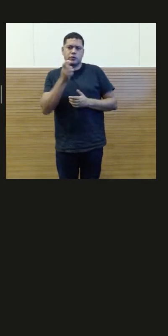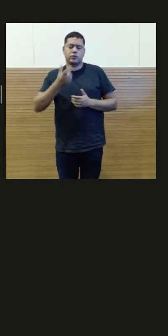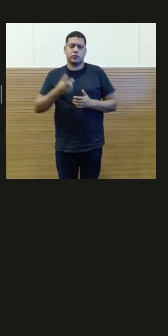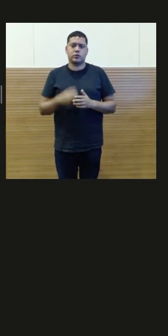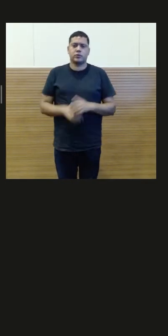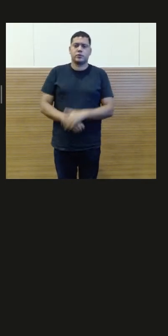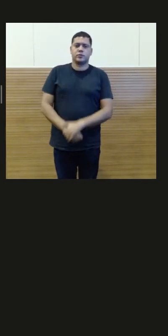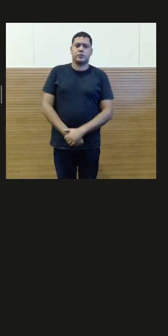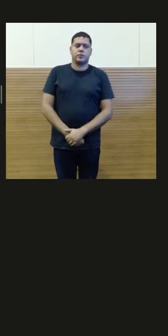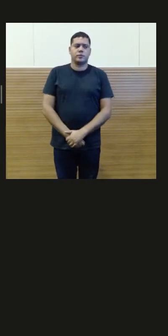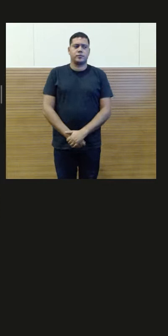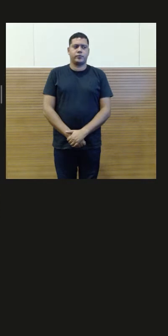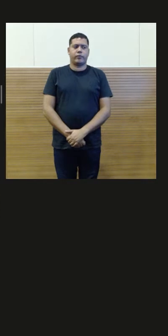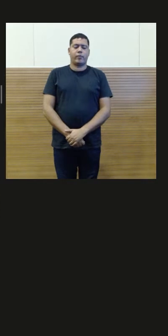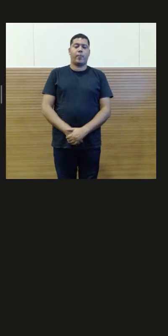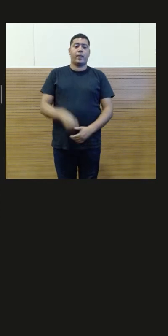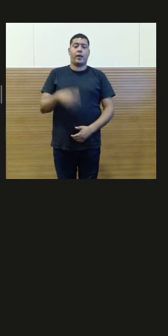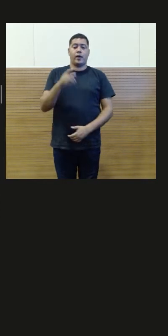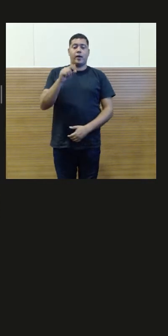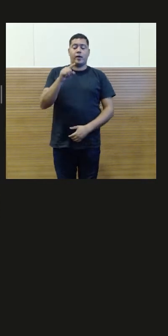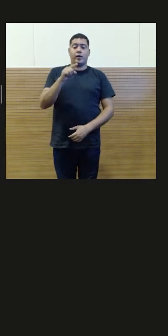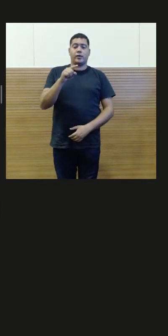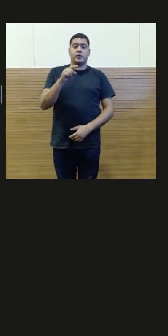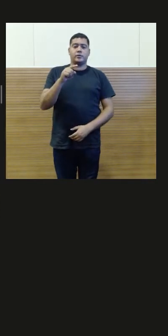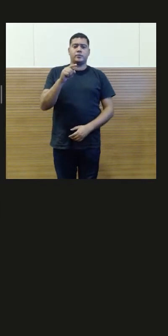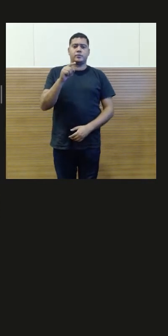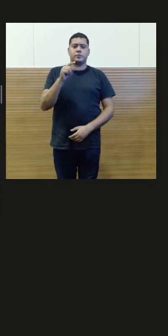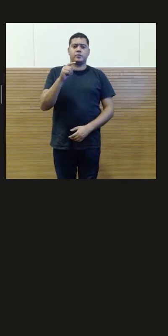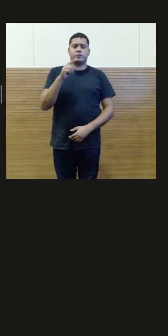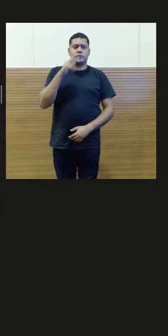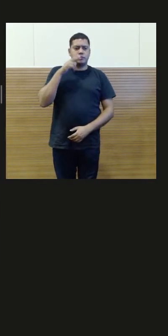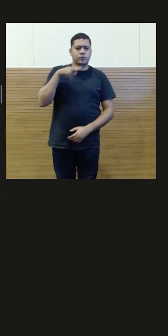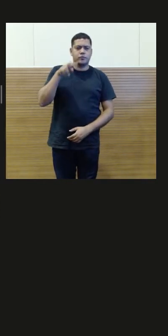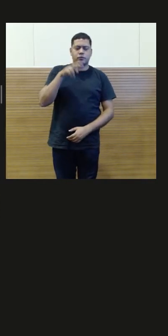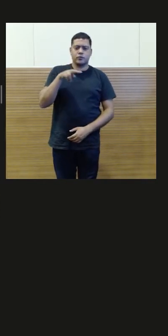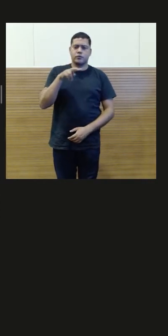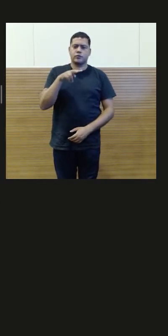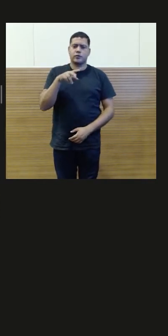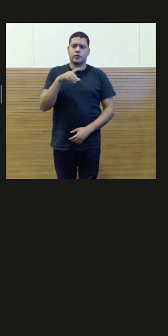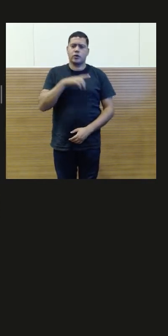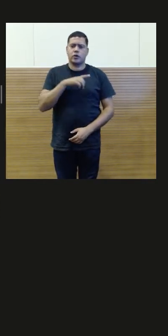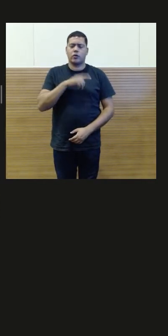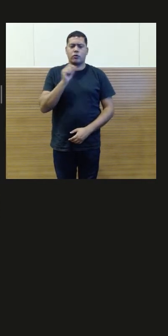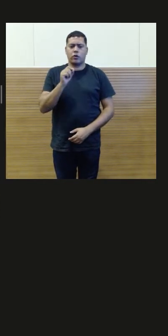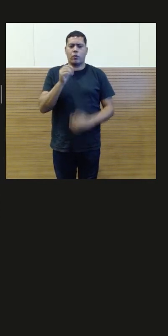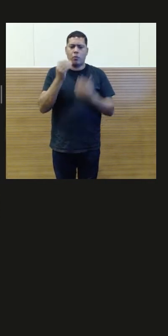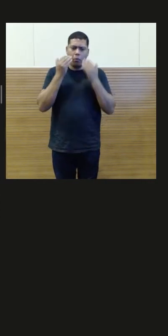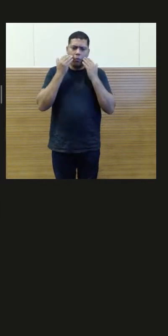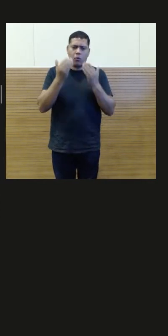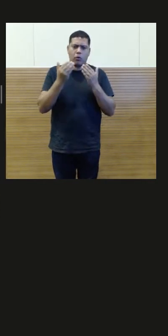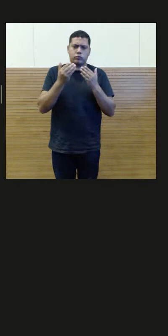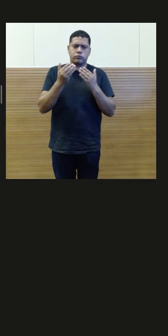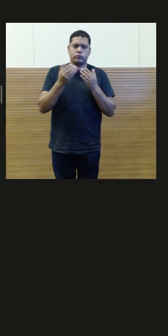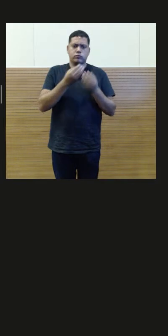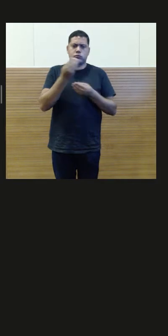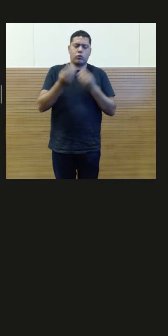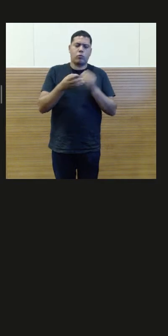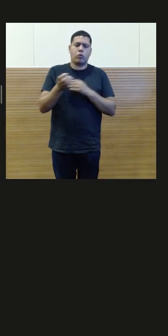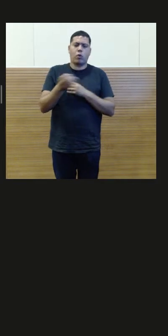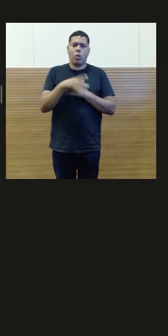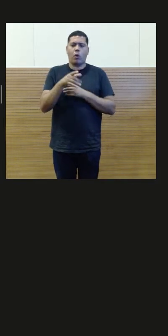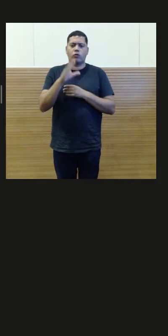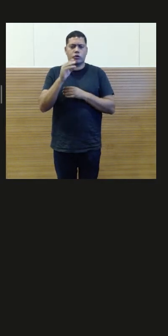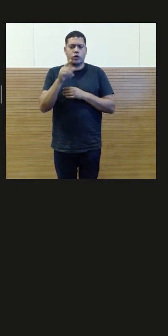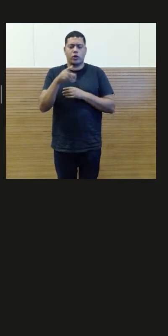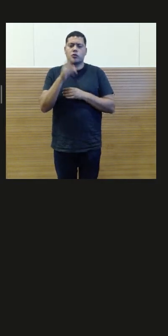This list shows the scope of the new nutrition science. It fosters the meaning of health as stated by the World Health